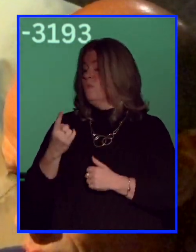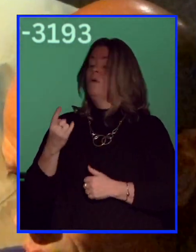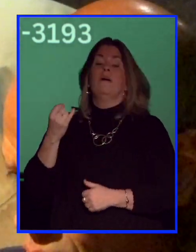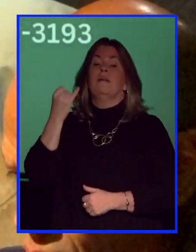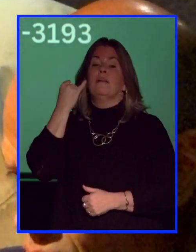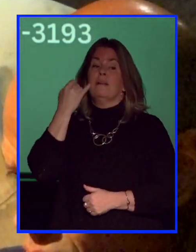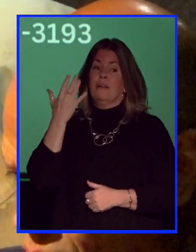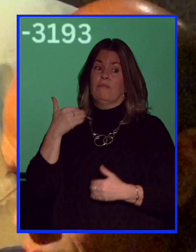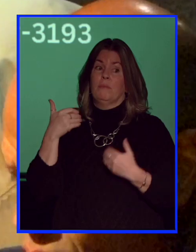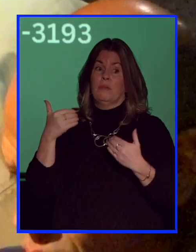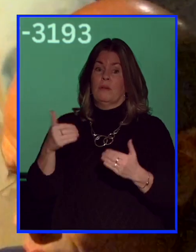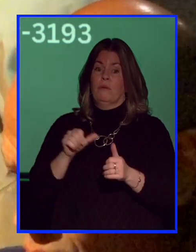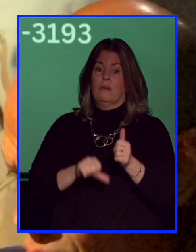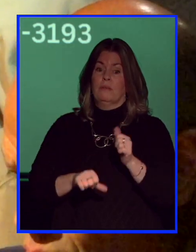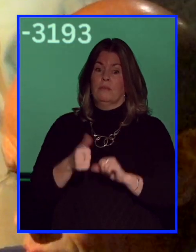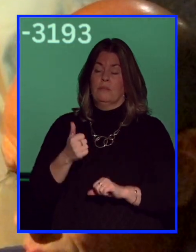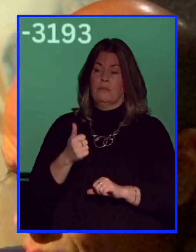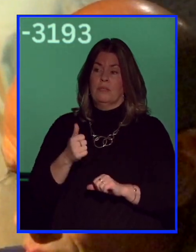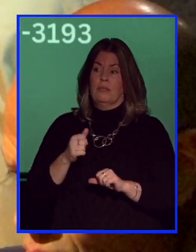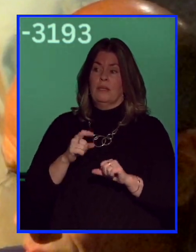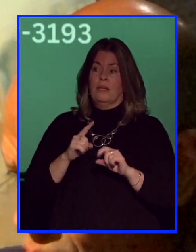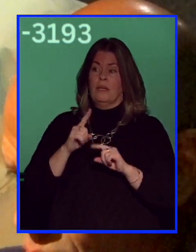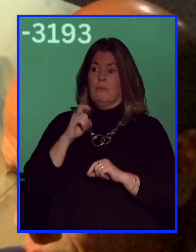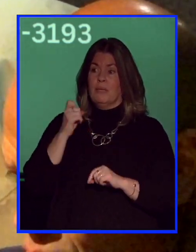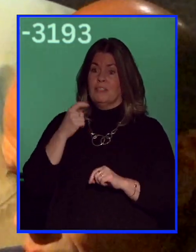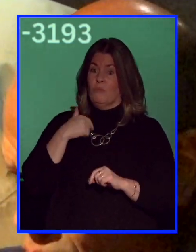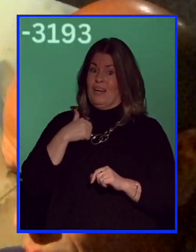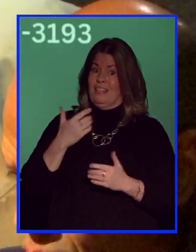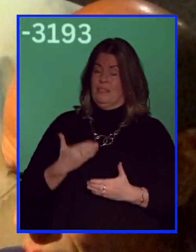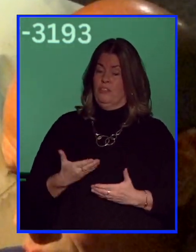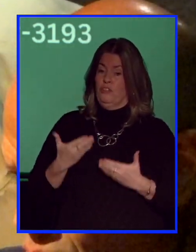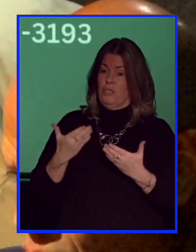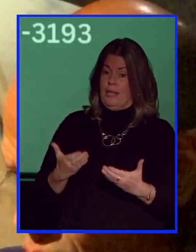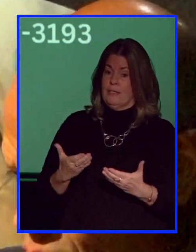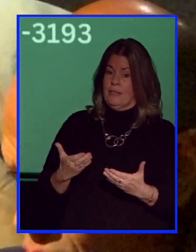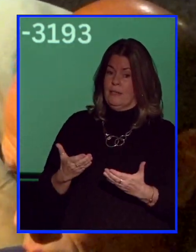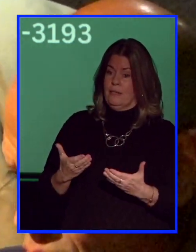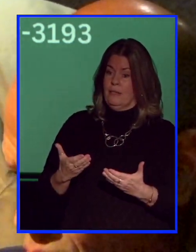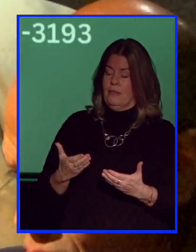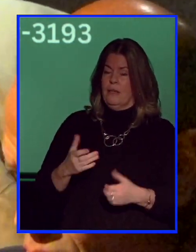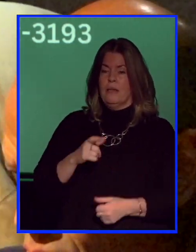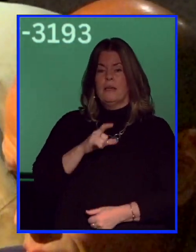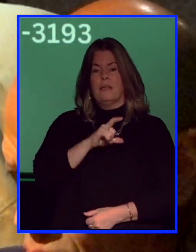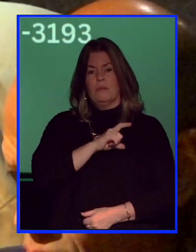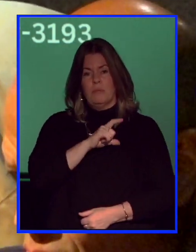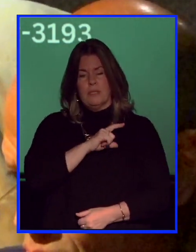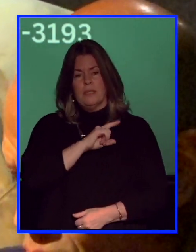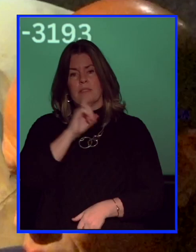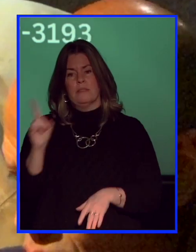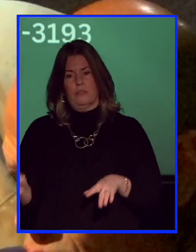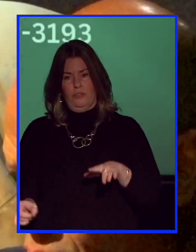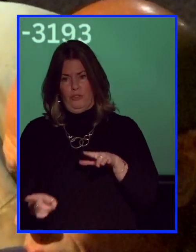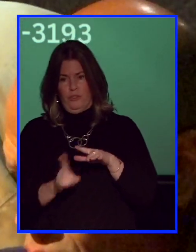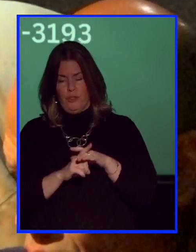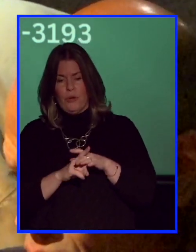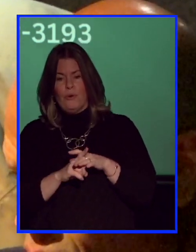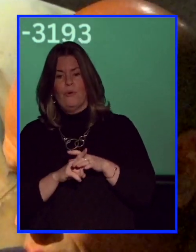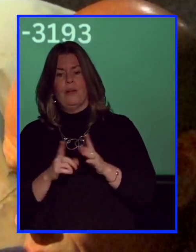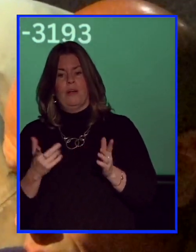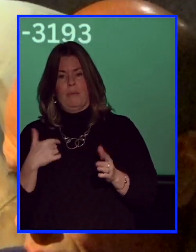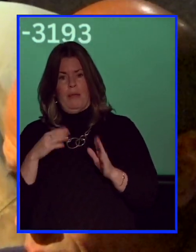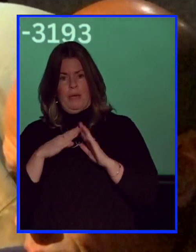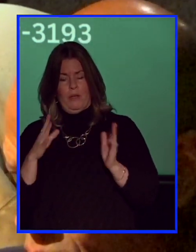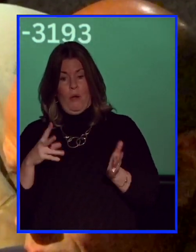will commit suicide or not, because when I suggested it, the Hartford police came to my home, forced me to my